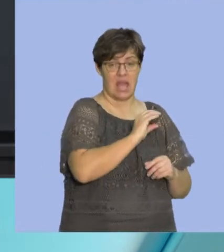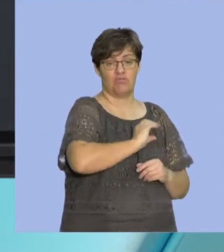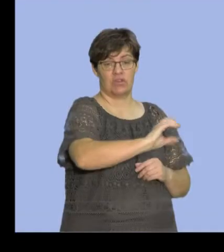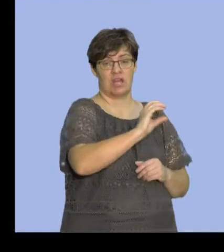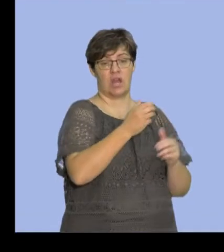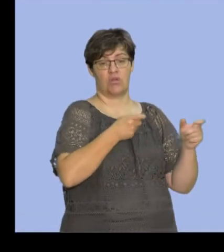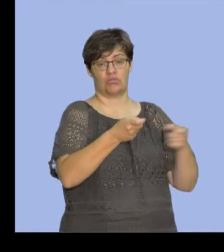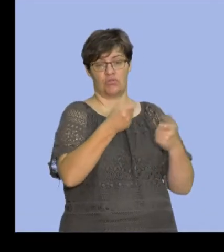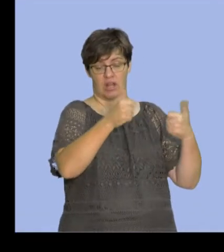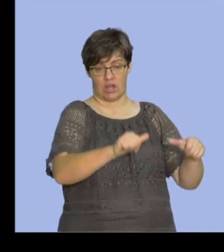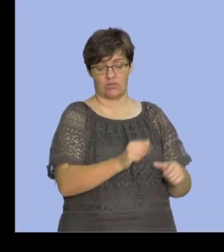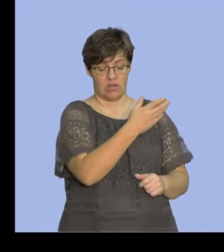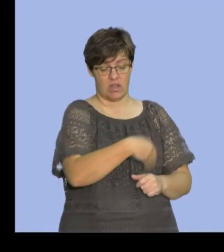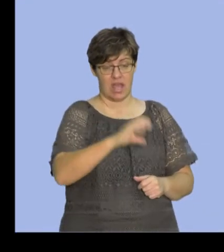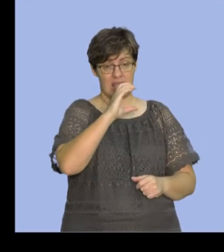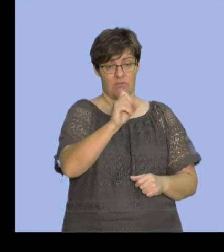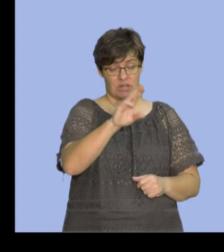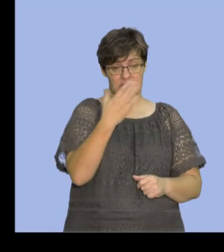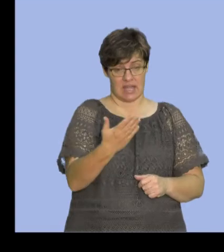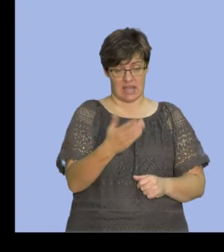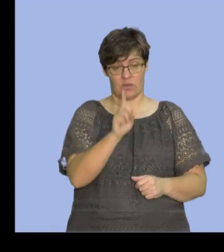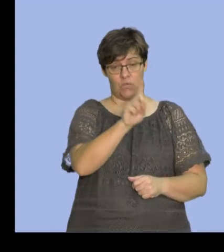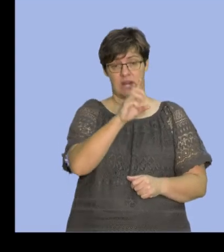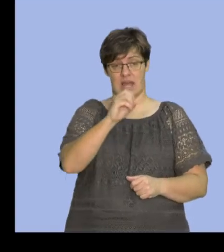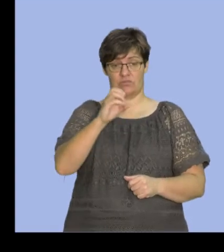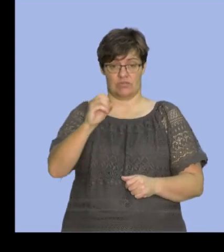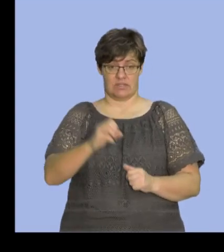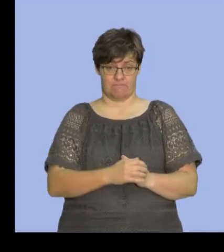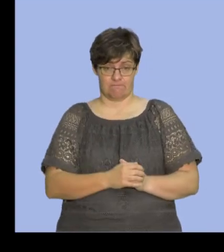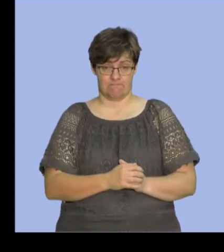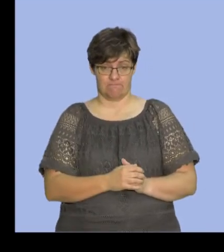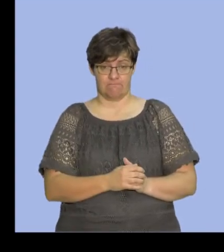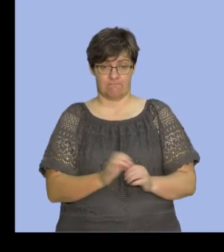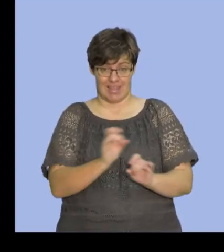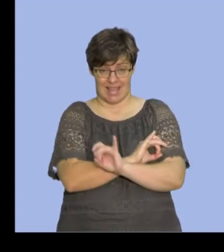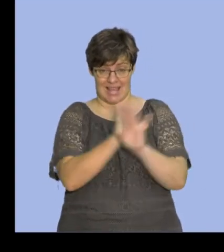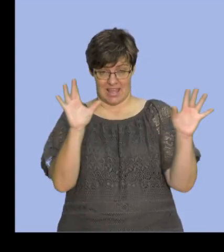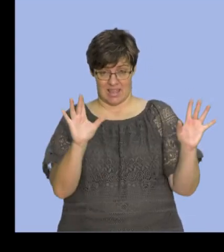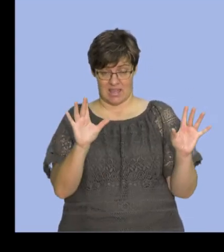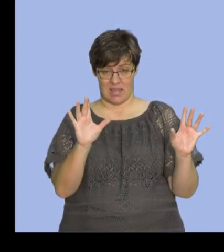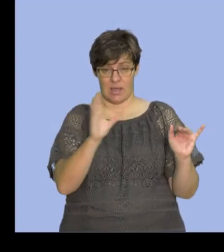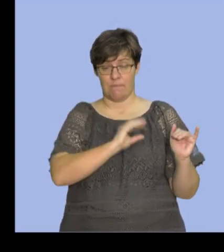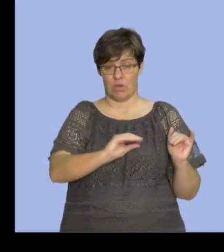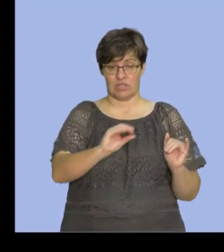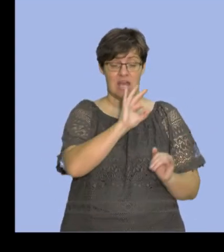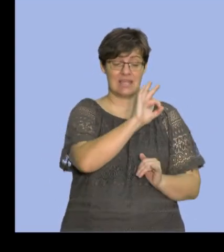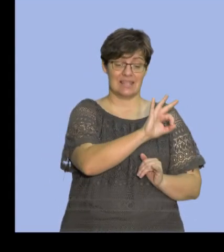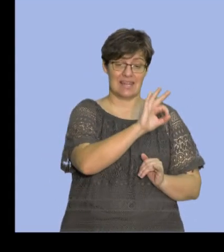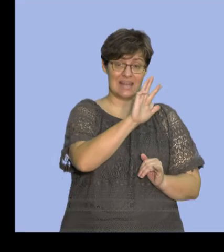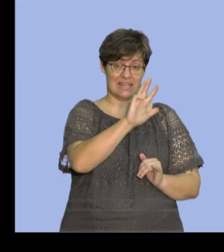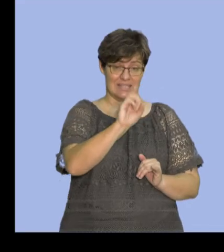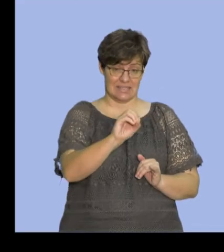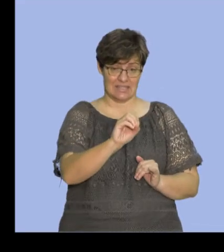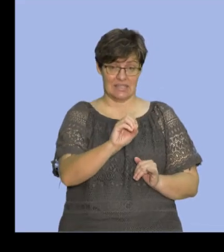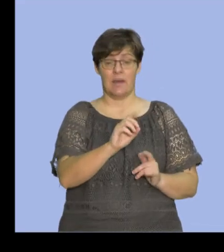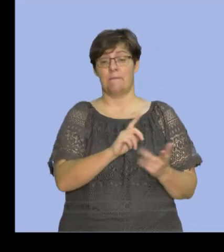account on the credit side, 100 Rand. Right? Clearly it was posted as